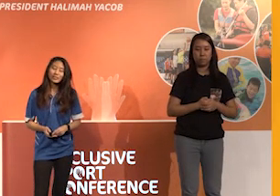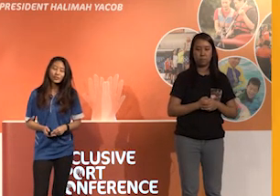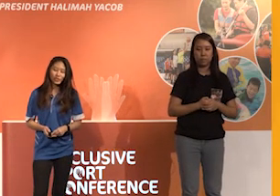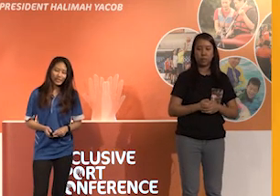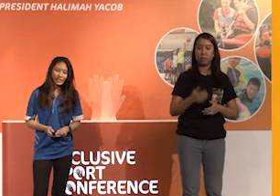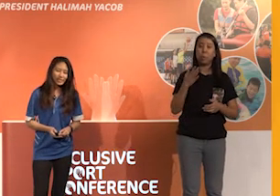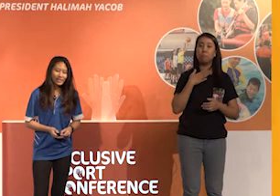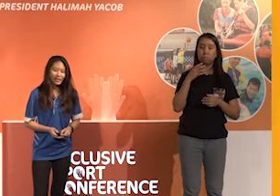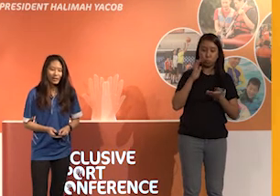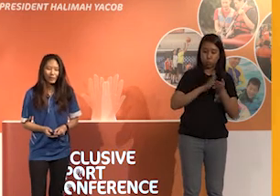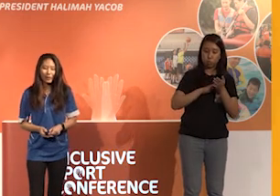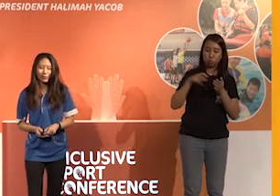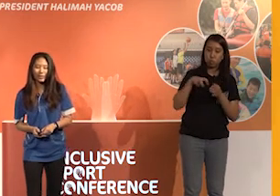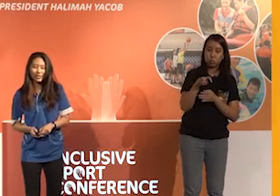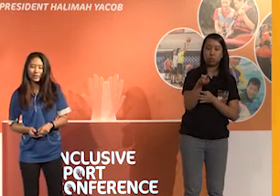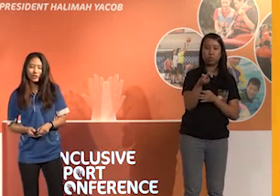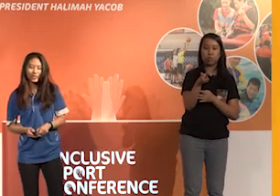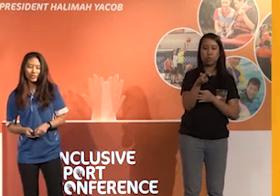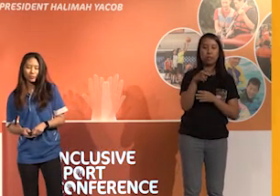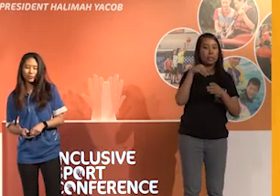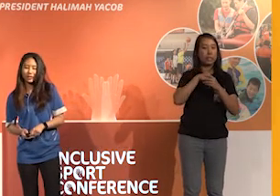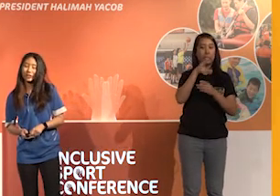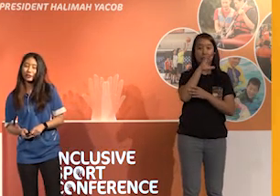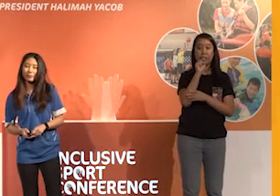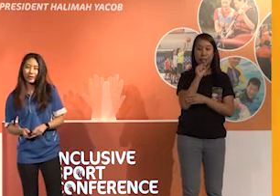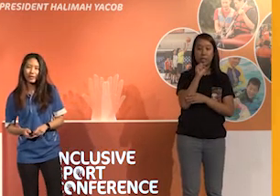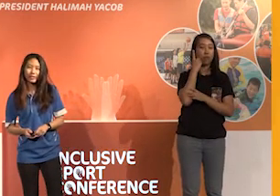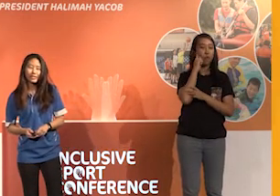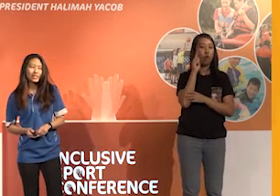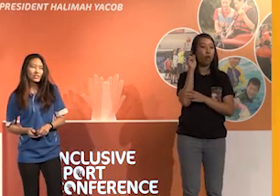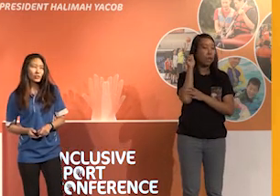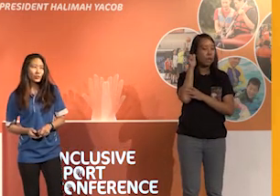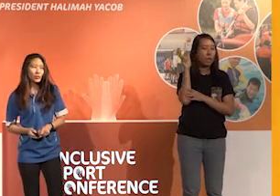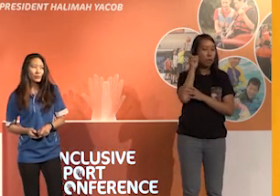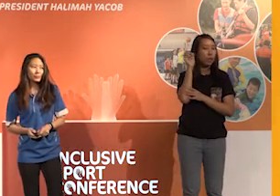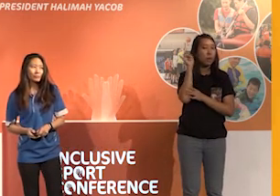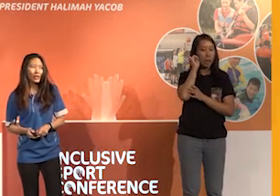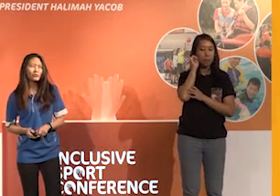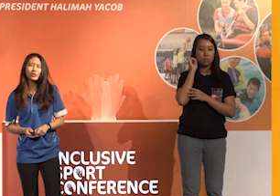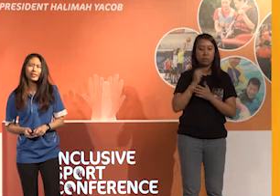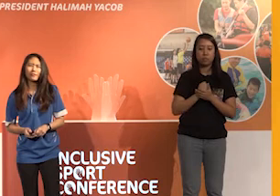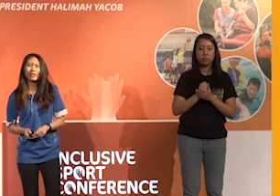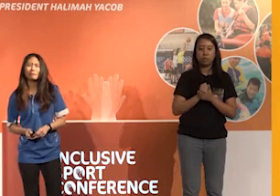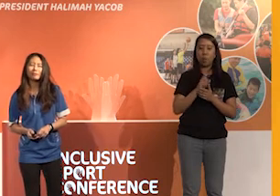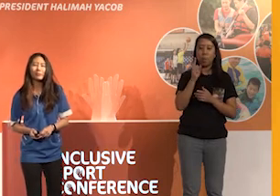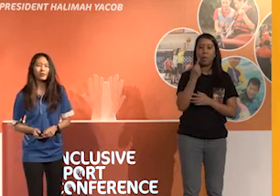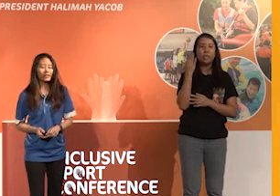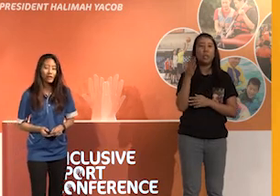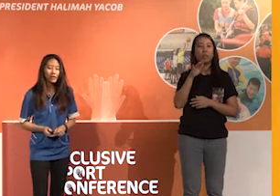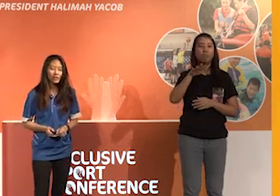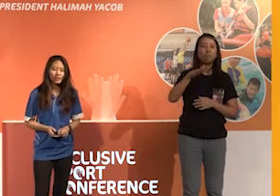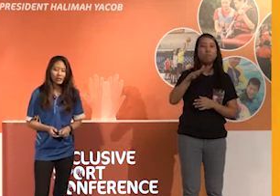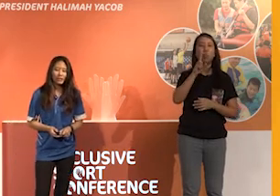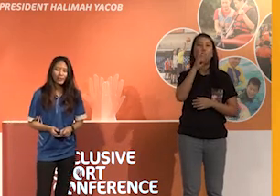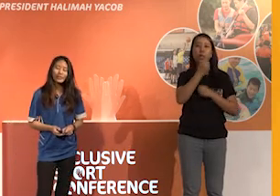So my school journey, I was in Canossian school for the hearing impaired. So I was only there for like maybe about a